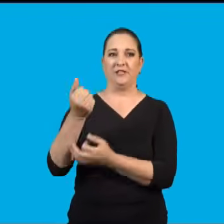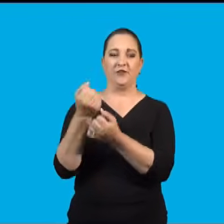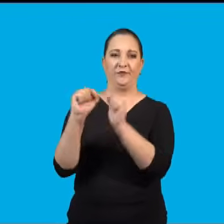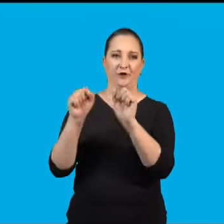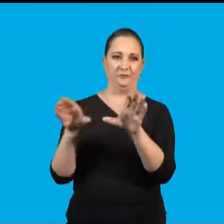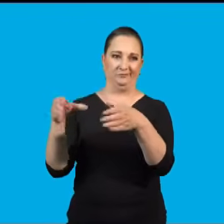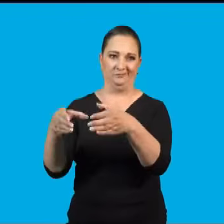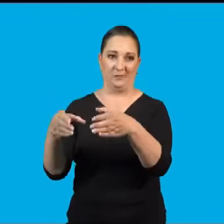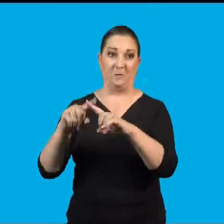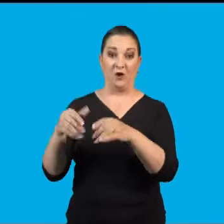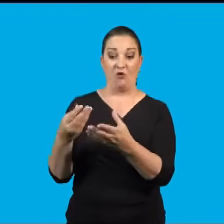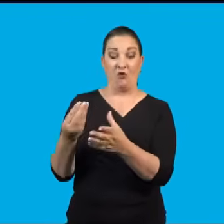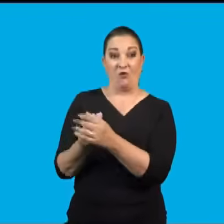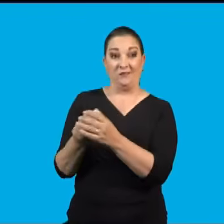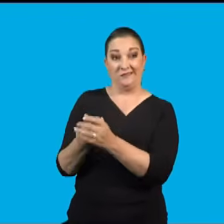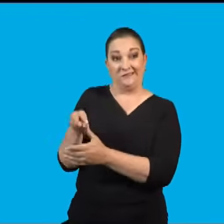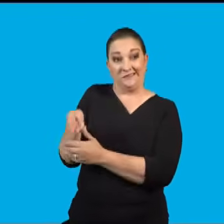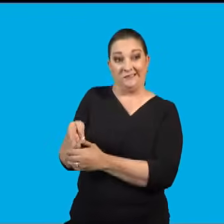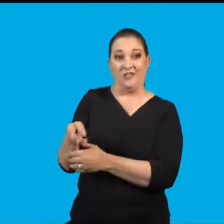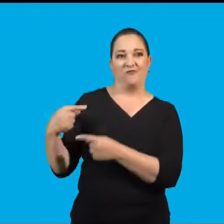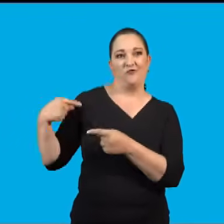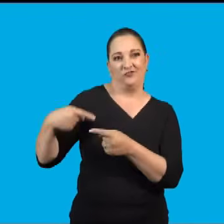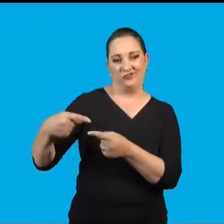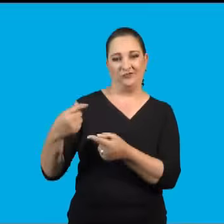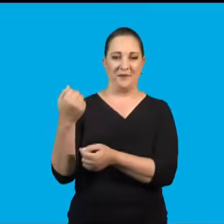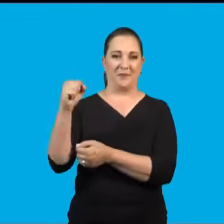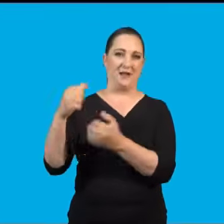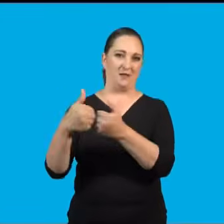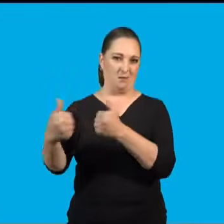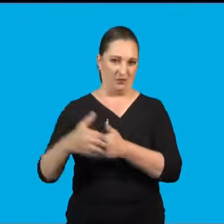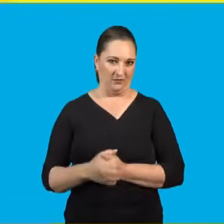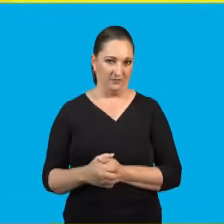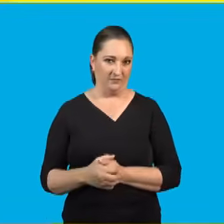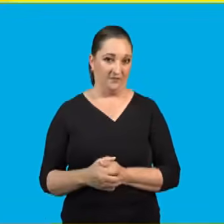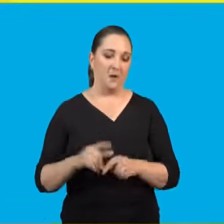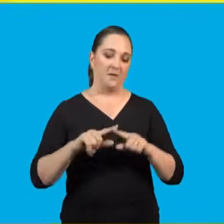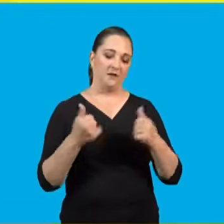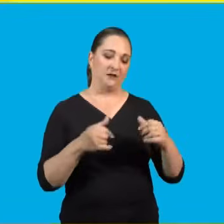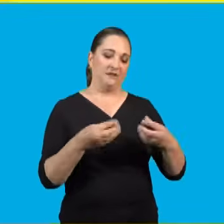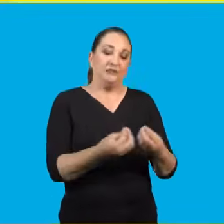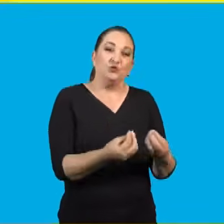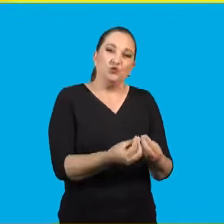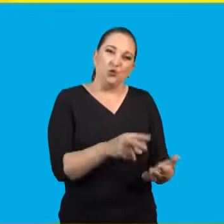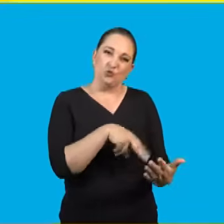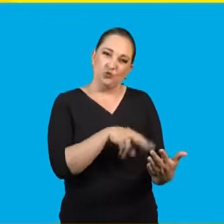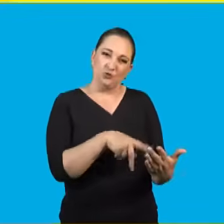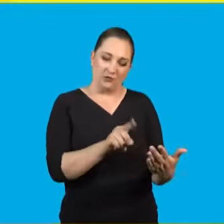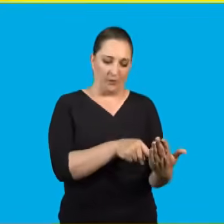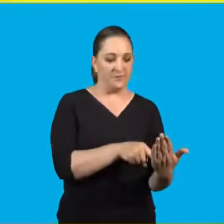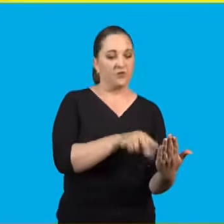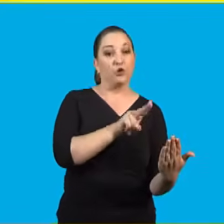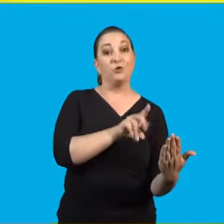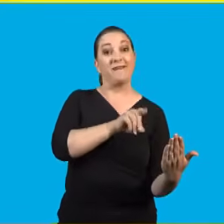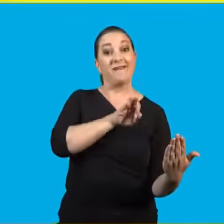Charter in the context of the struggle against apartheid. Now the source reads, or part of the source, like